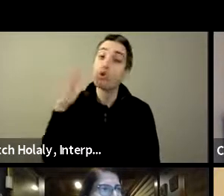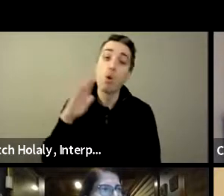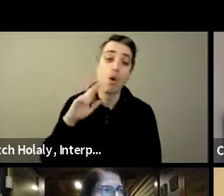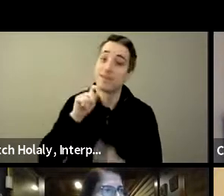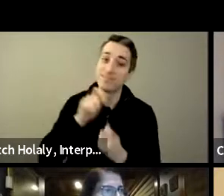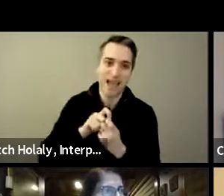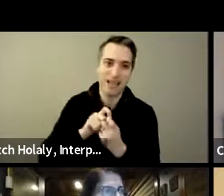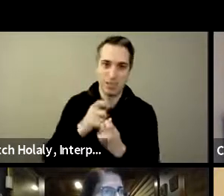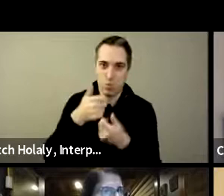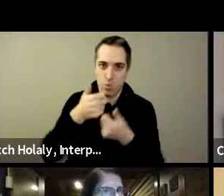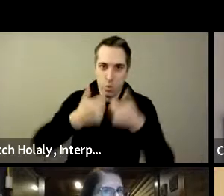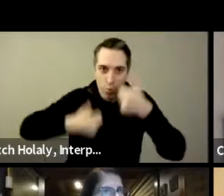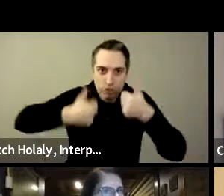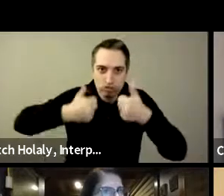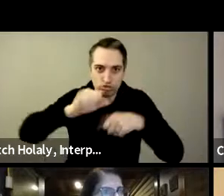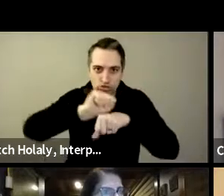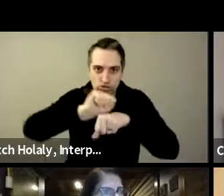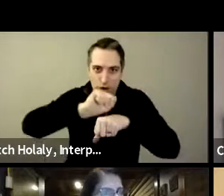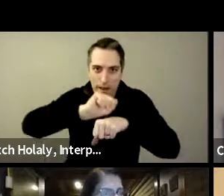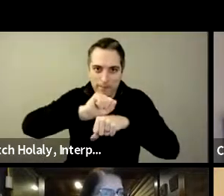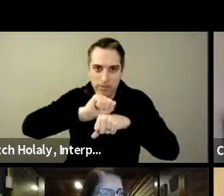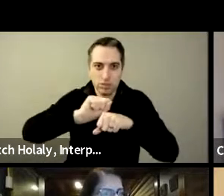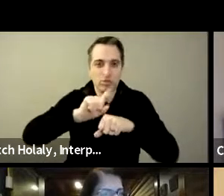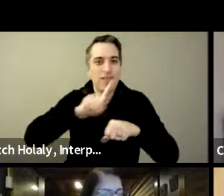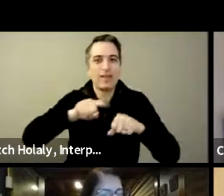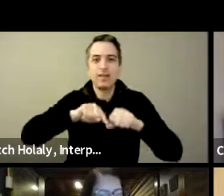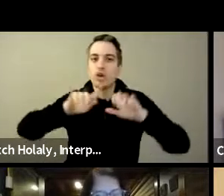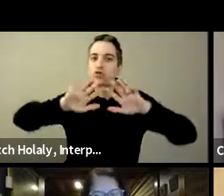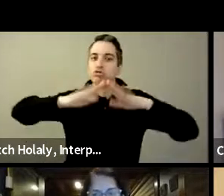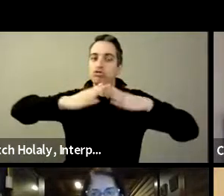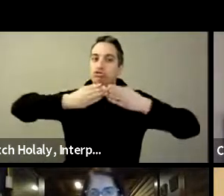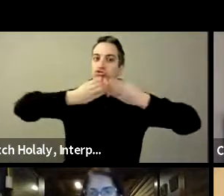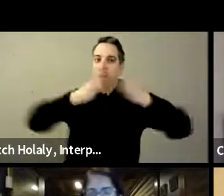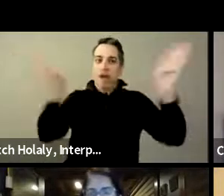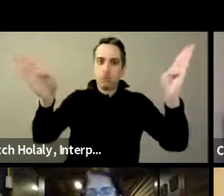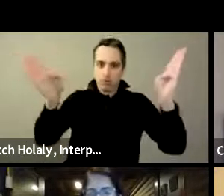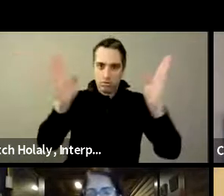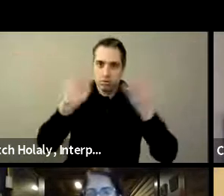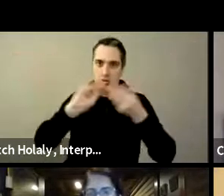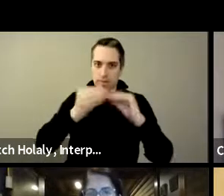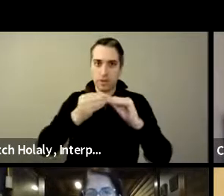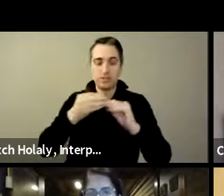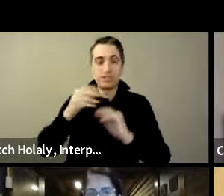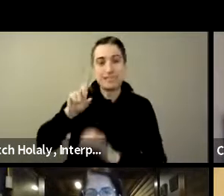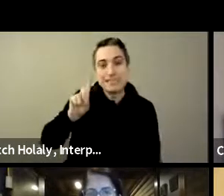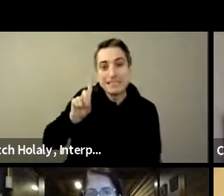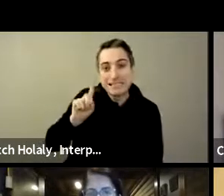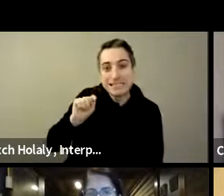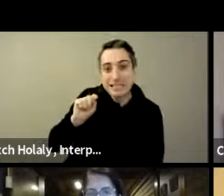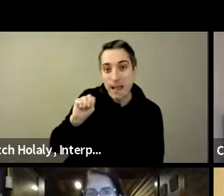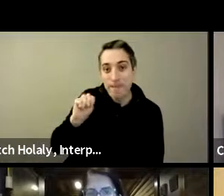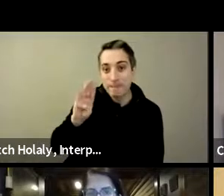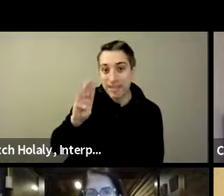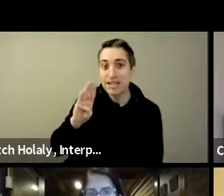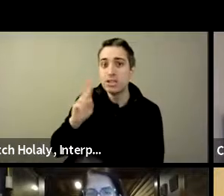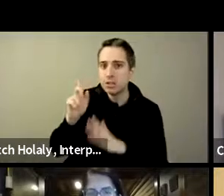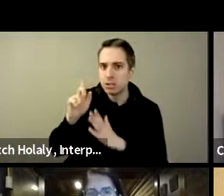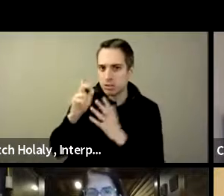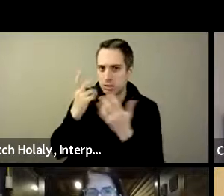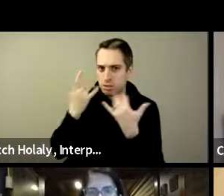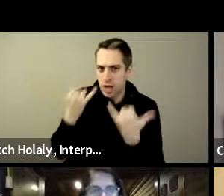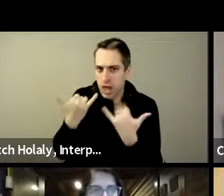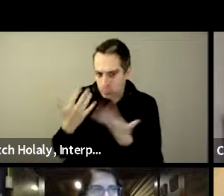those jobs are yet. These are just the top line numbers. DTMB is working on a report that we hope will come out by